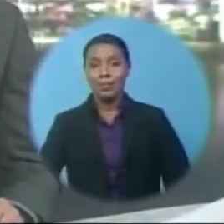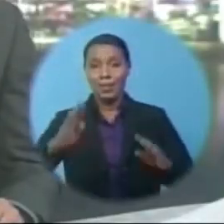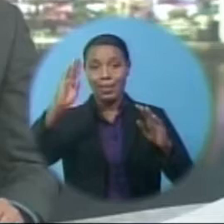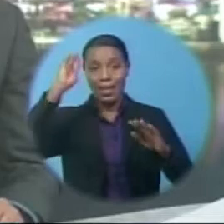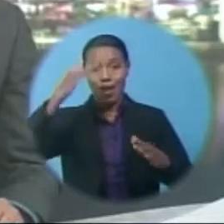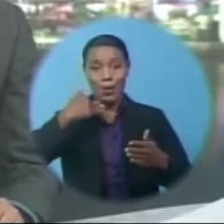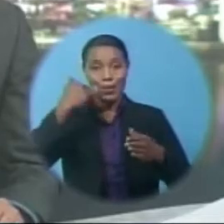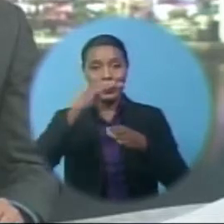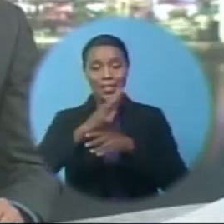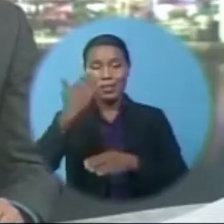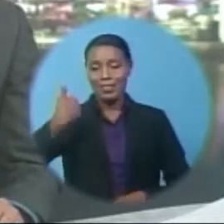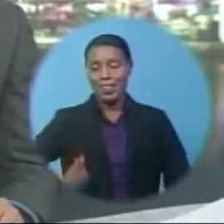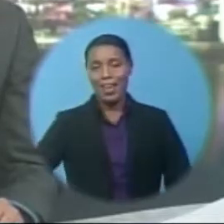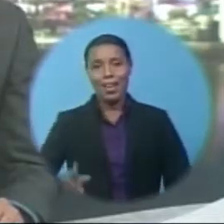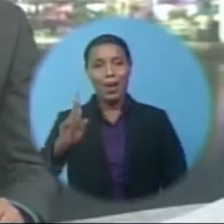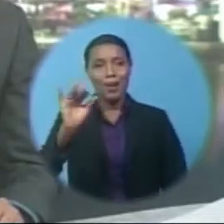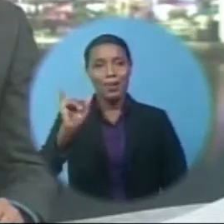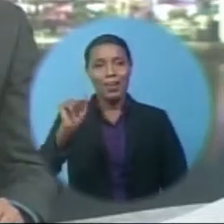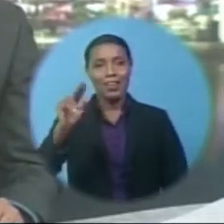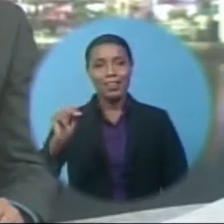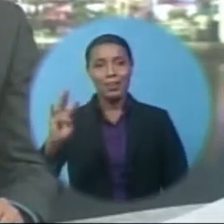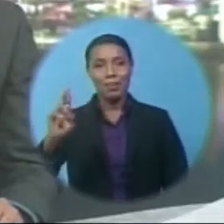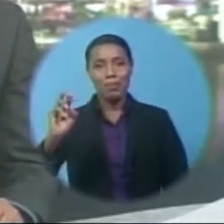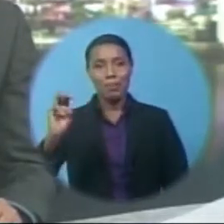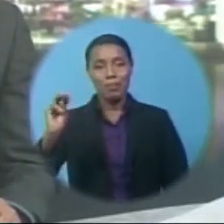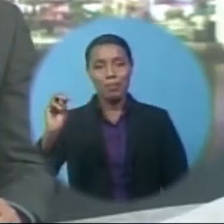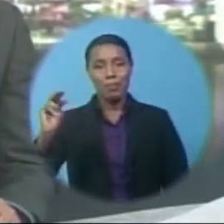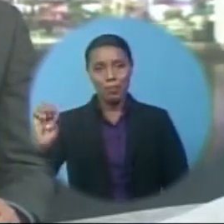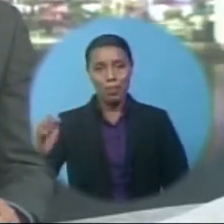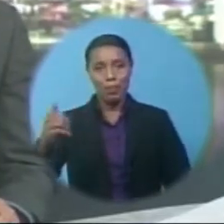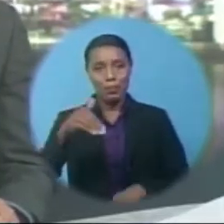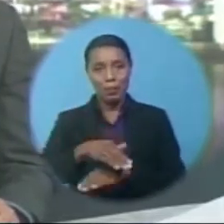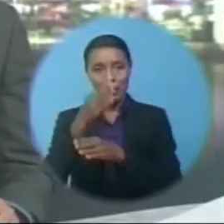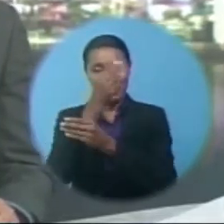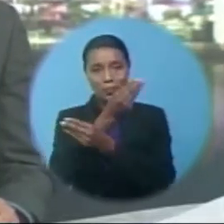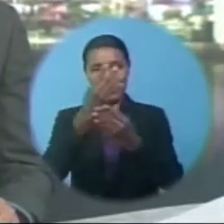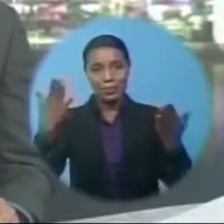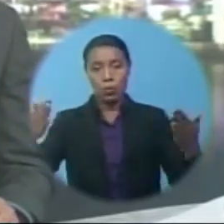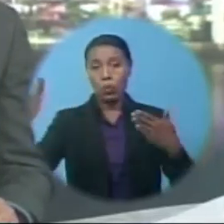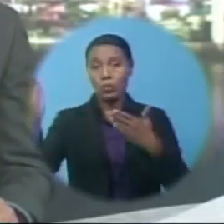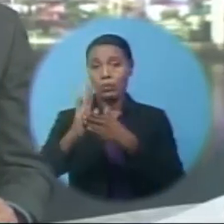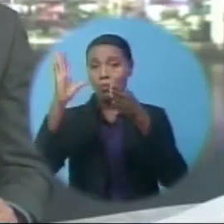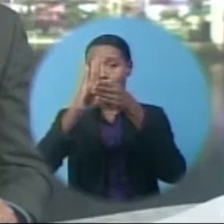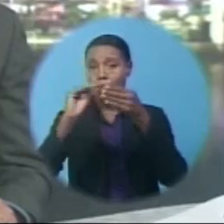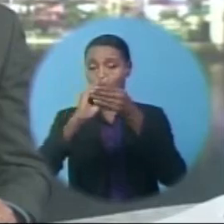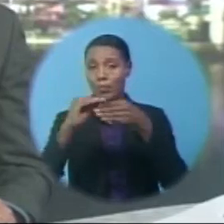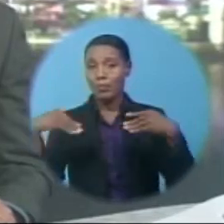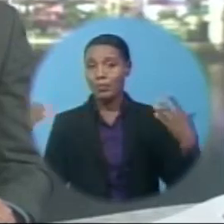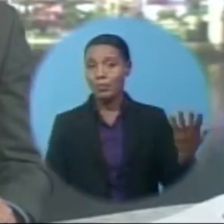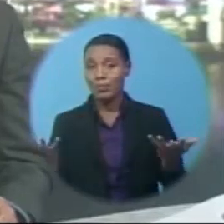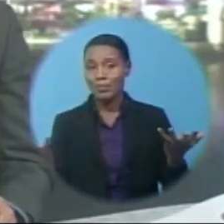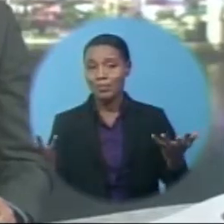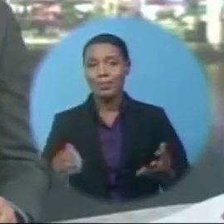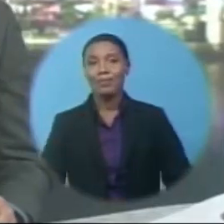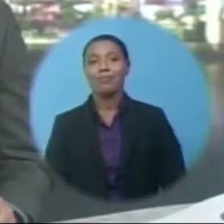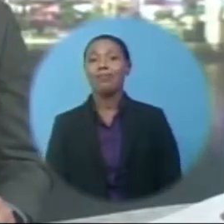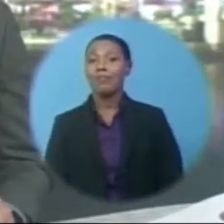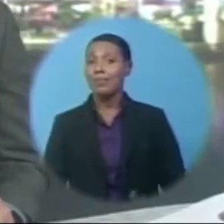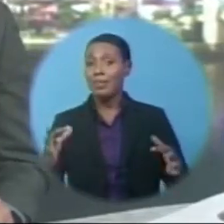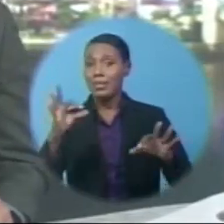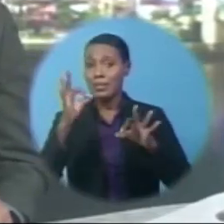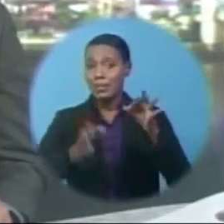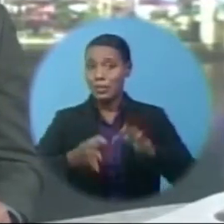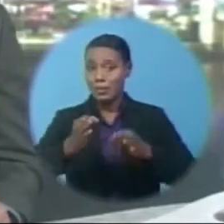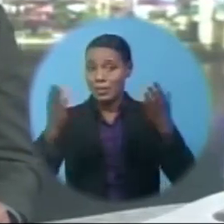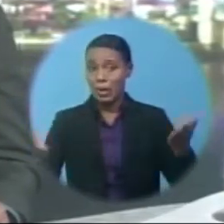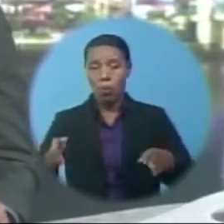Very good evening to you. I am Ryan Broom with the Thursday, November 9th edition of the CBC Evening News. In our top story, the local justice